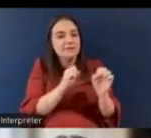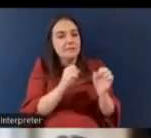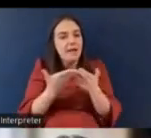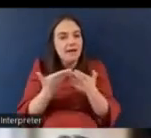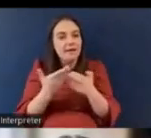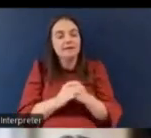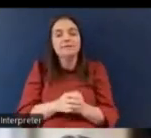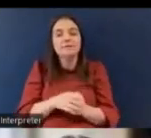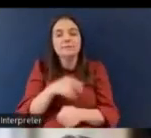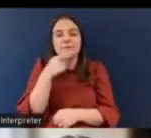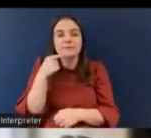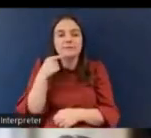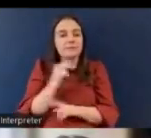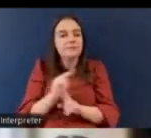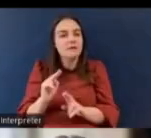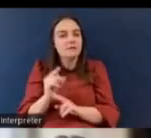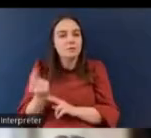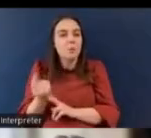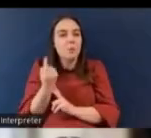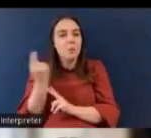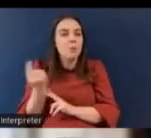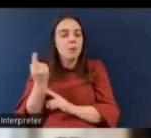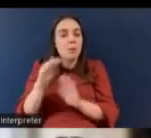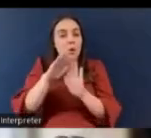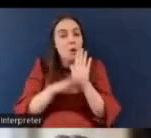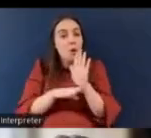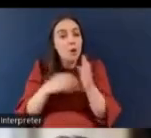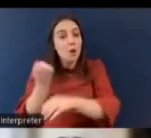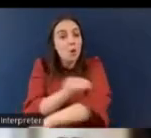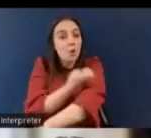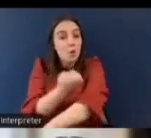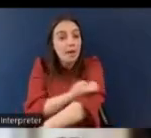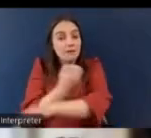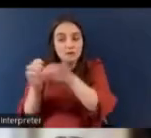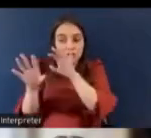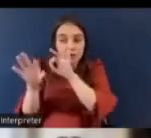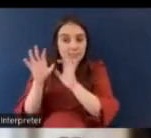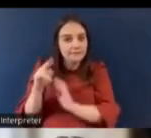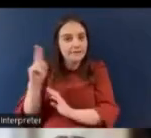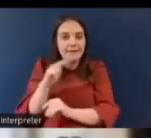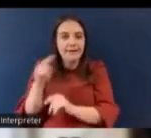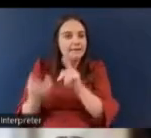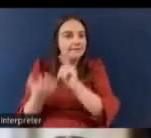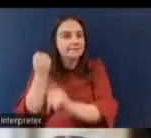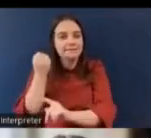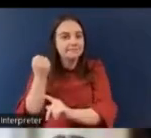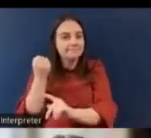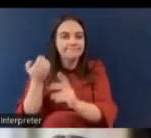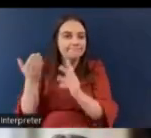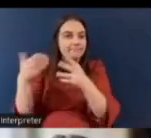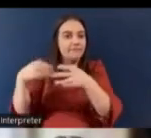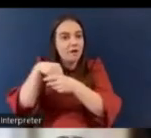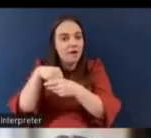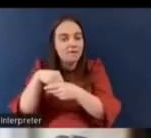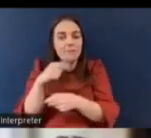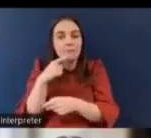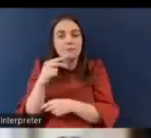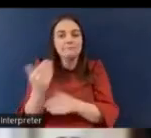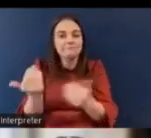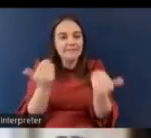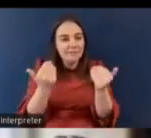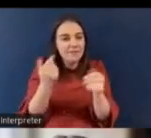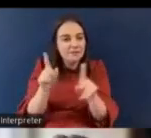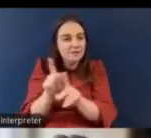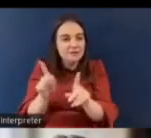said not only are low energy options out of reach for most low income households, but also even the